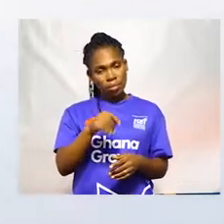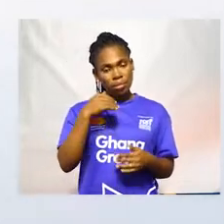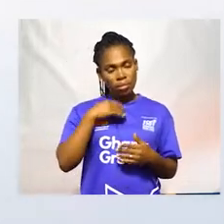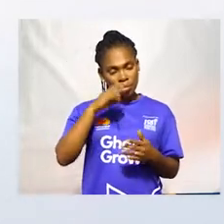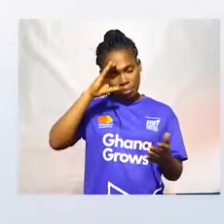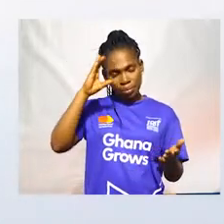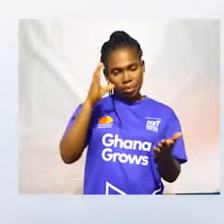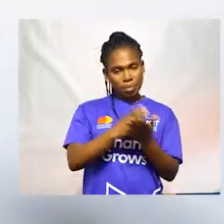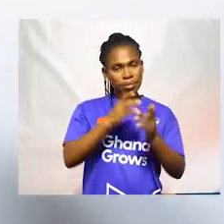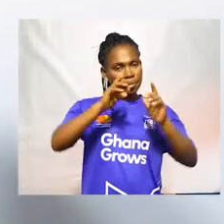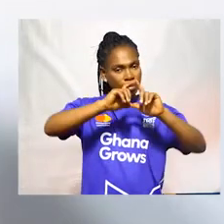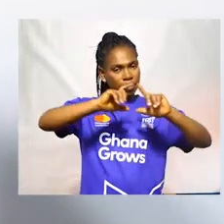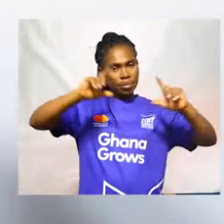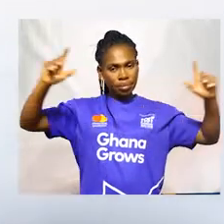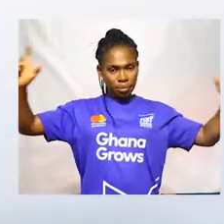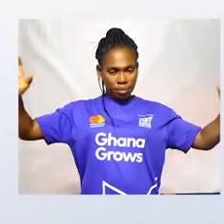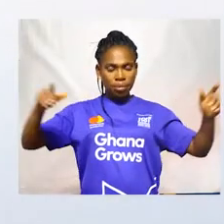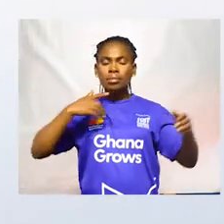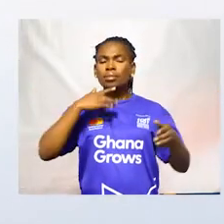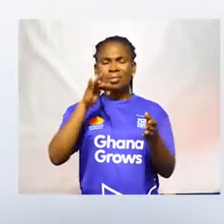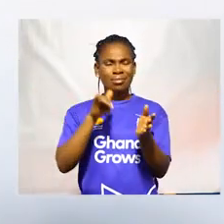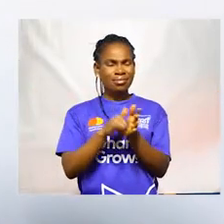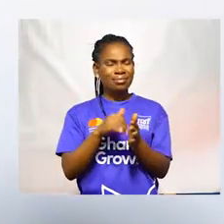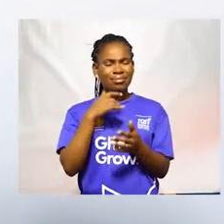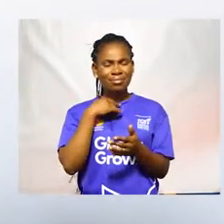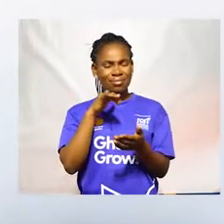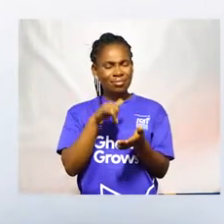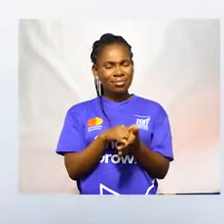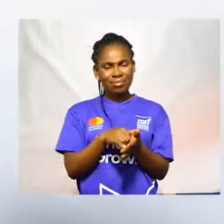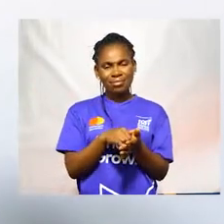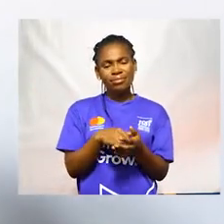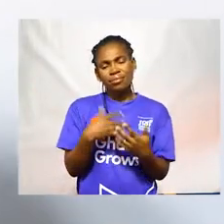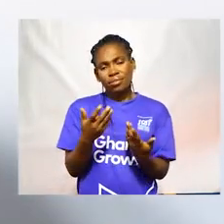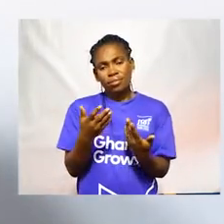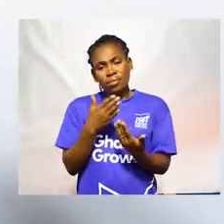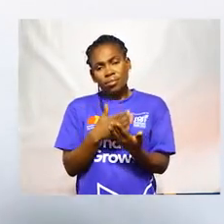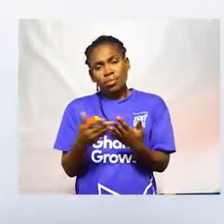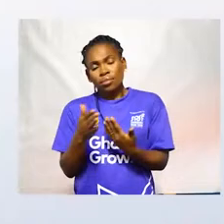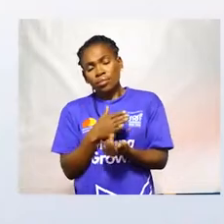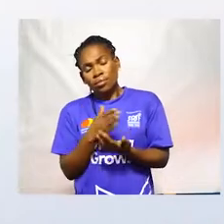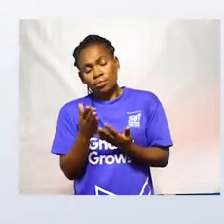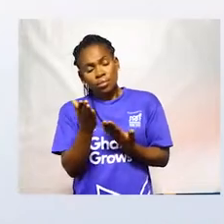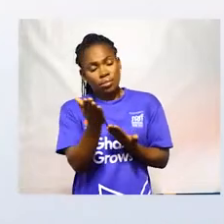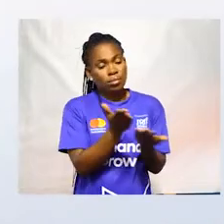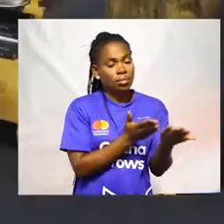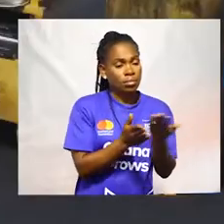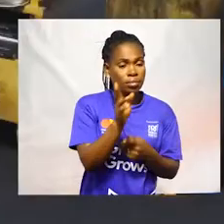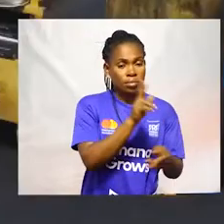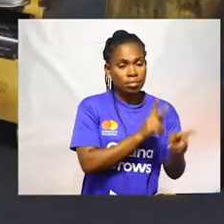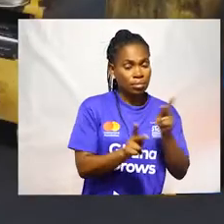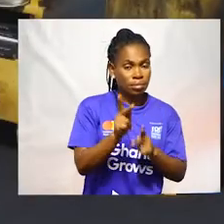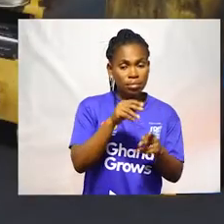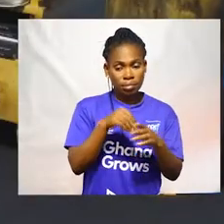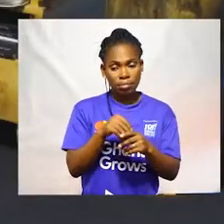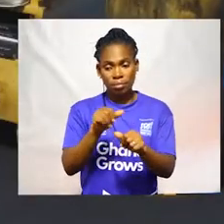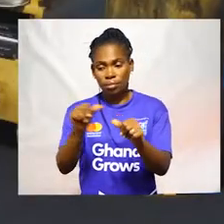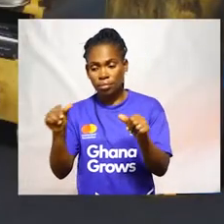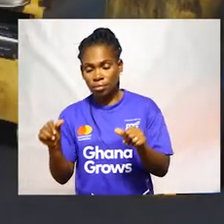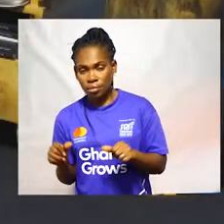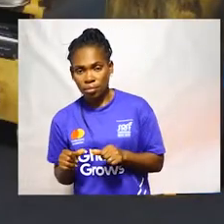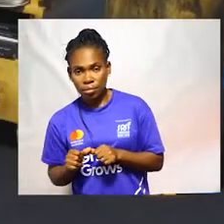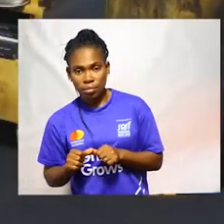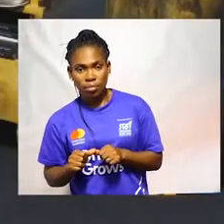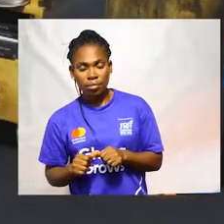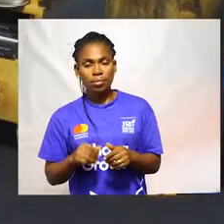The bigger picture is that you want to influence lives. The bigger picture is that you want to serve people in this area. The